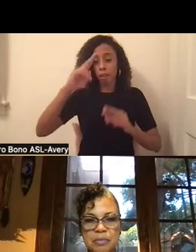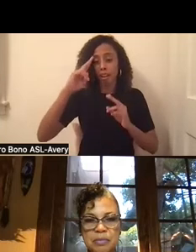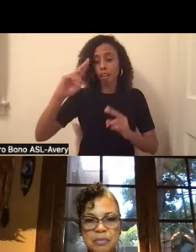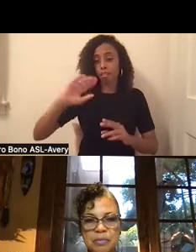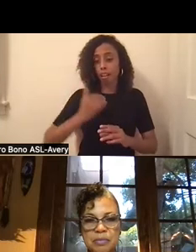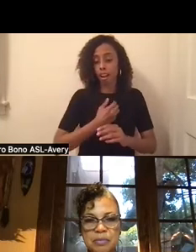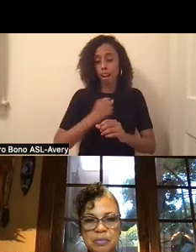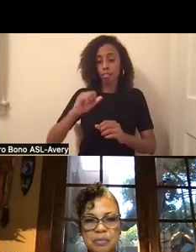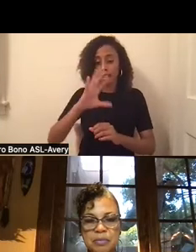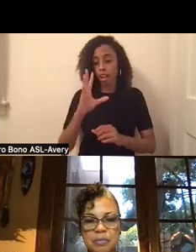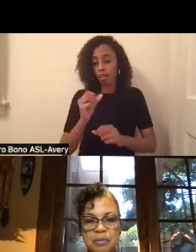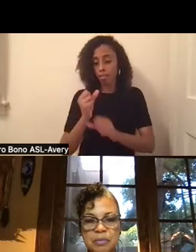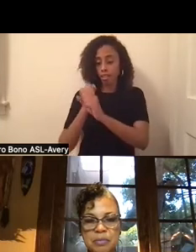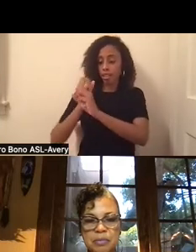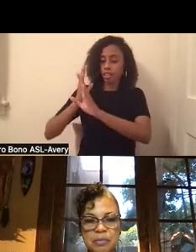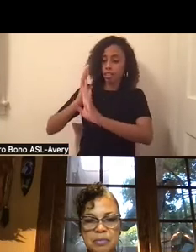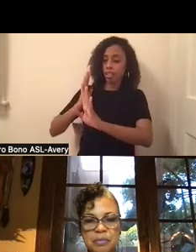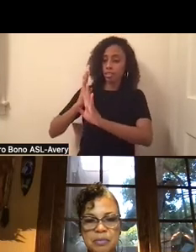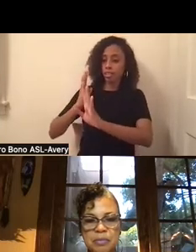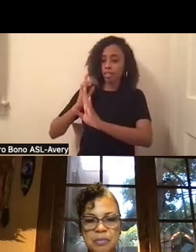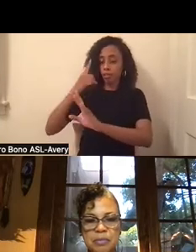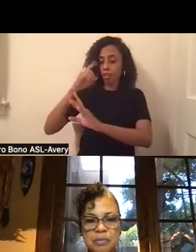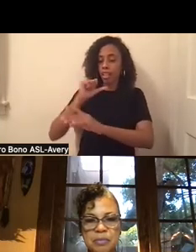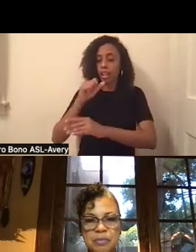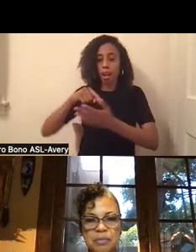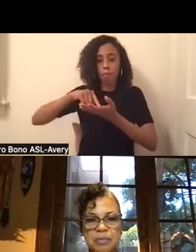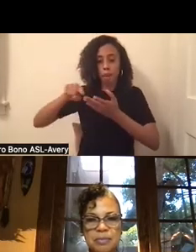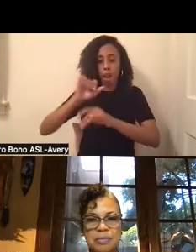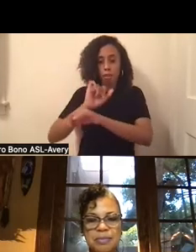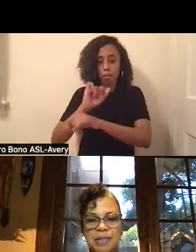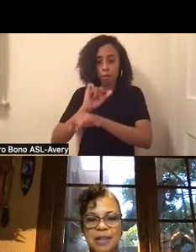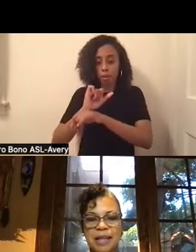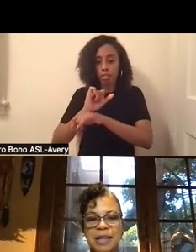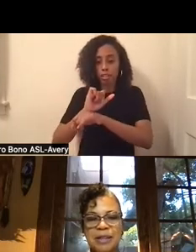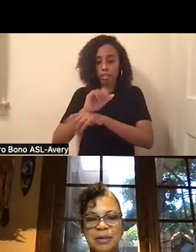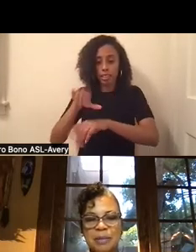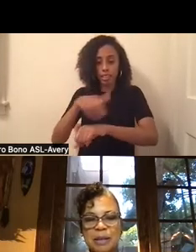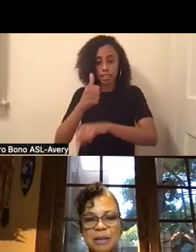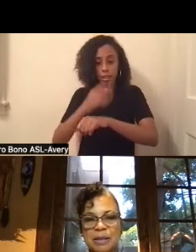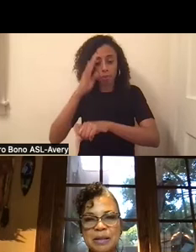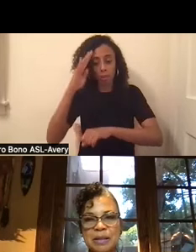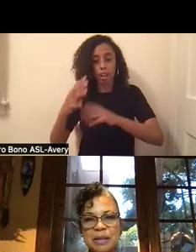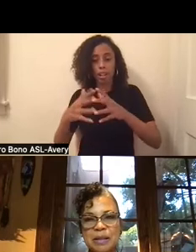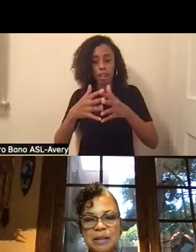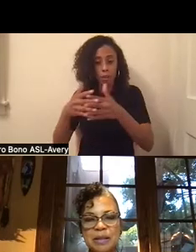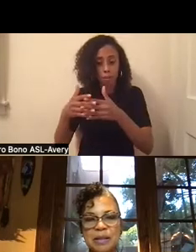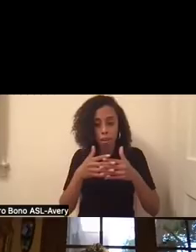still unpaid labor which built what is now the Americas. Thank you, Ebony.